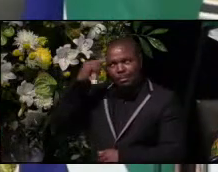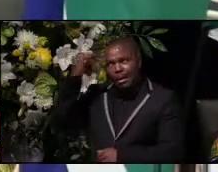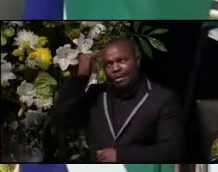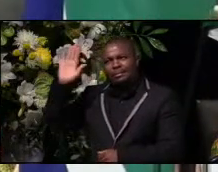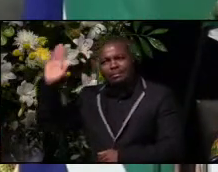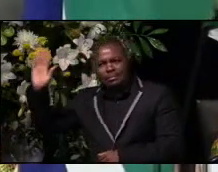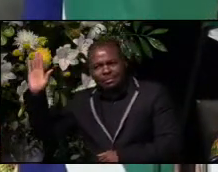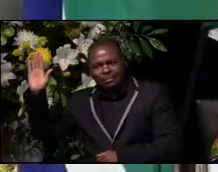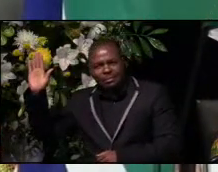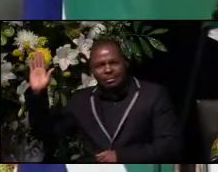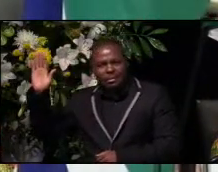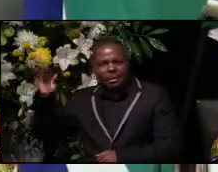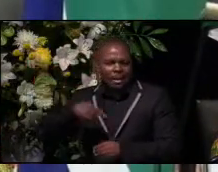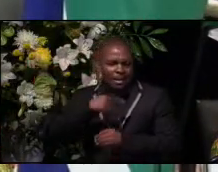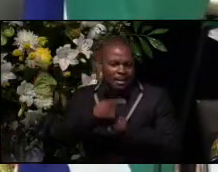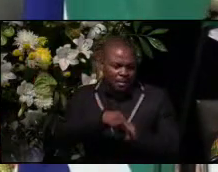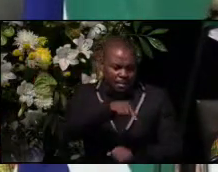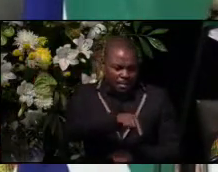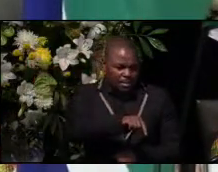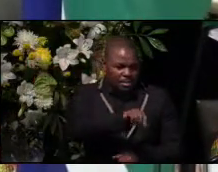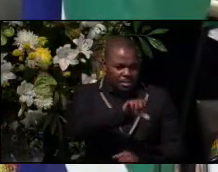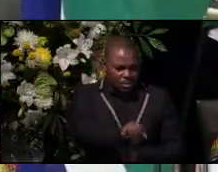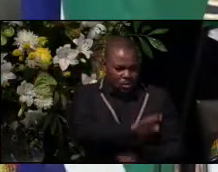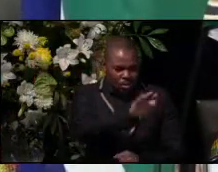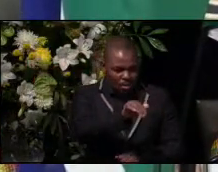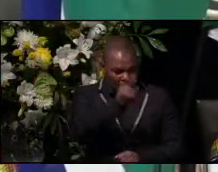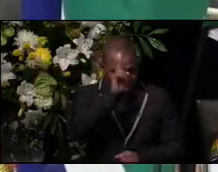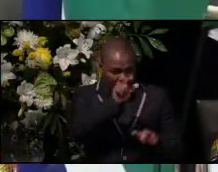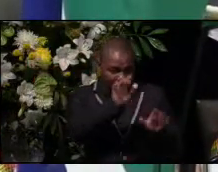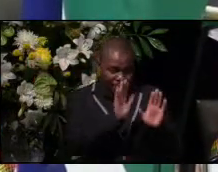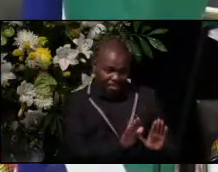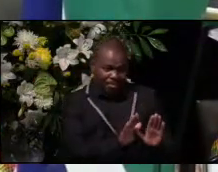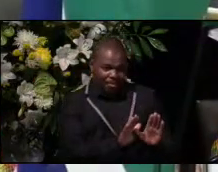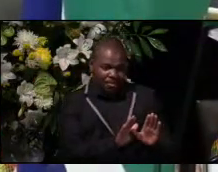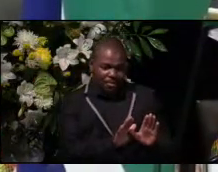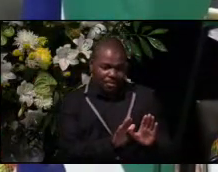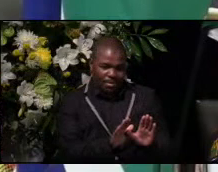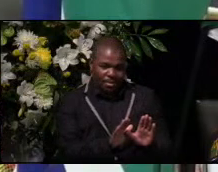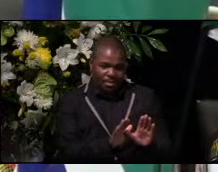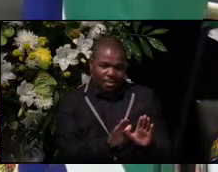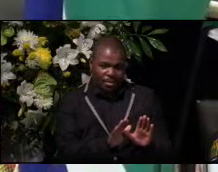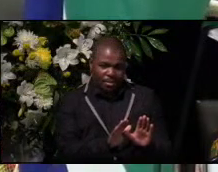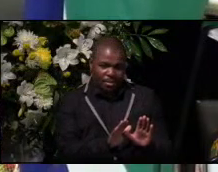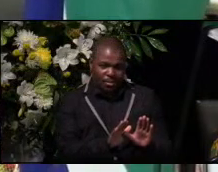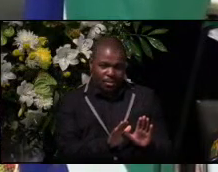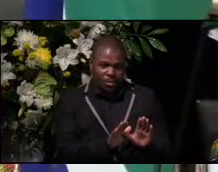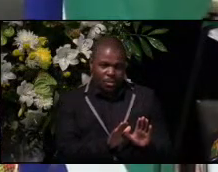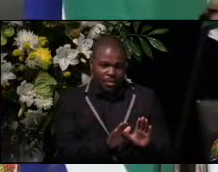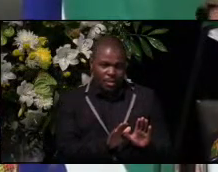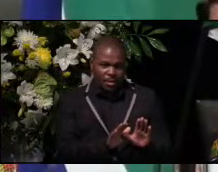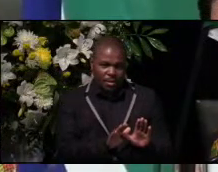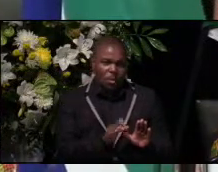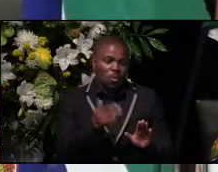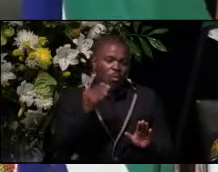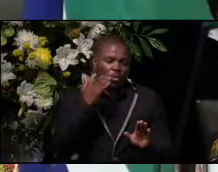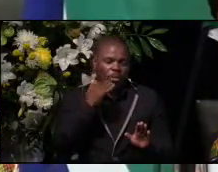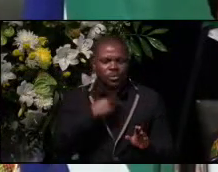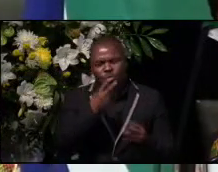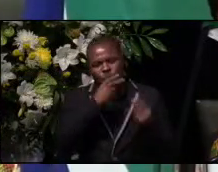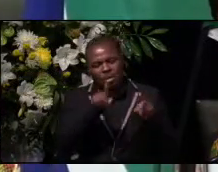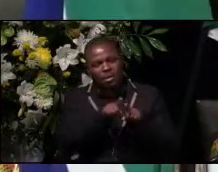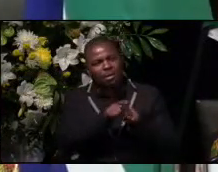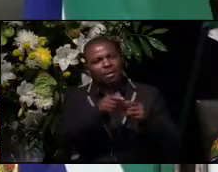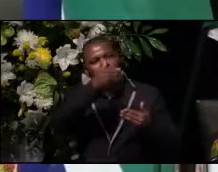around the natives within the context of historical materialism